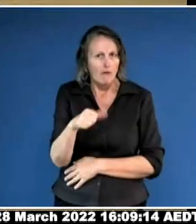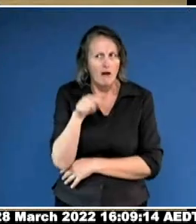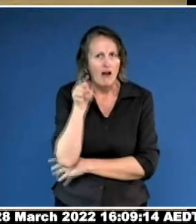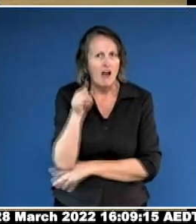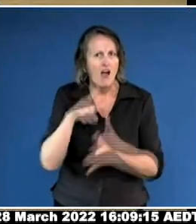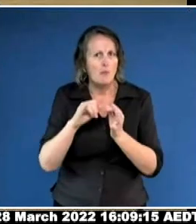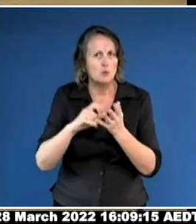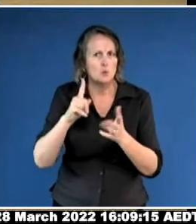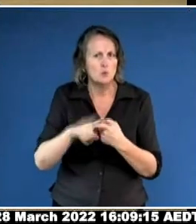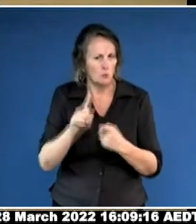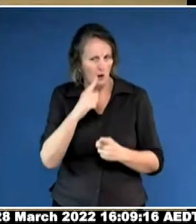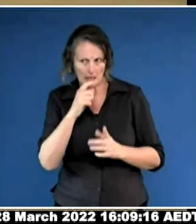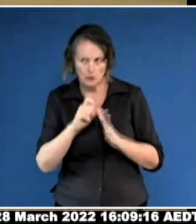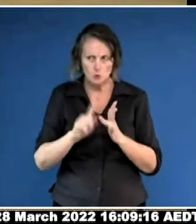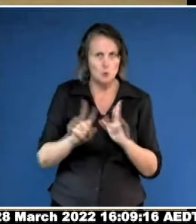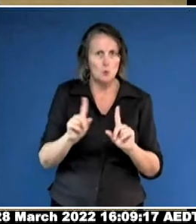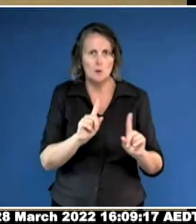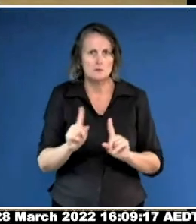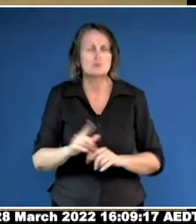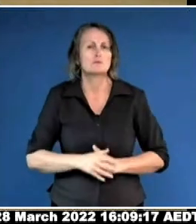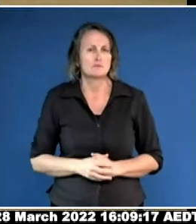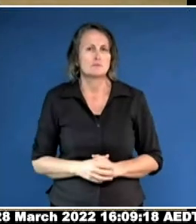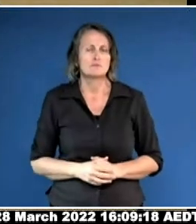are and where they can go.